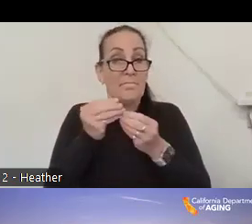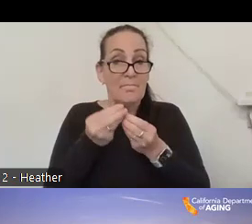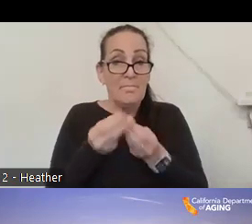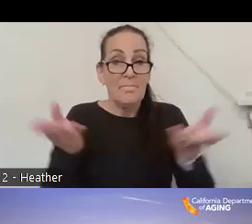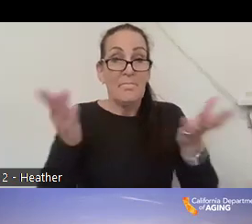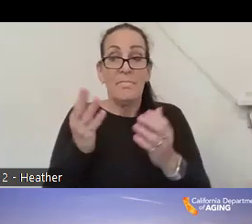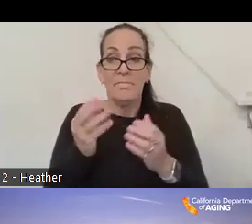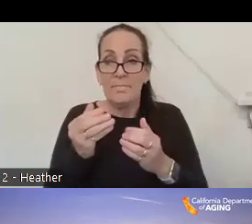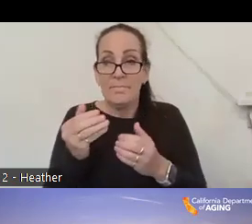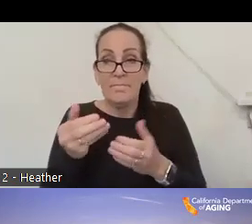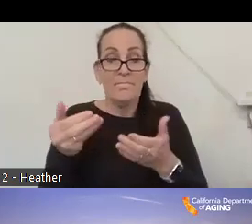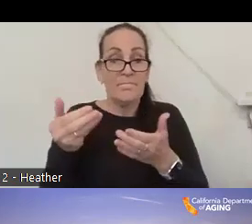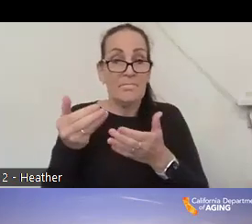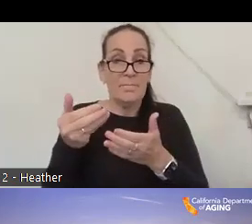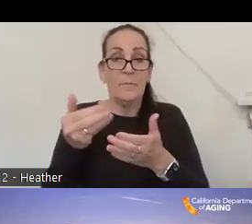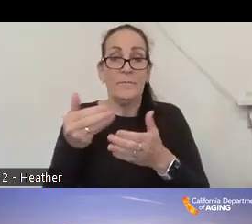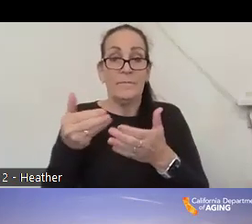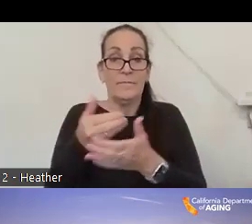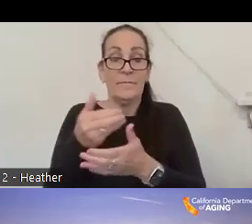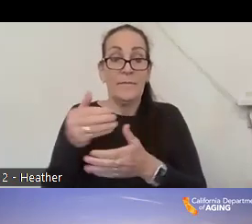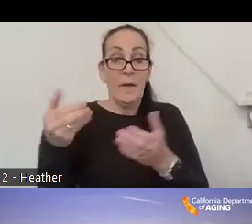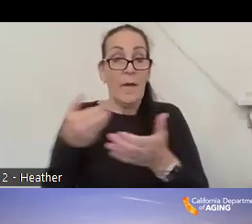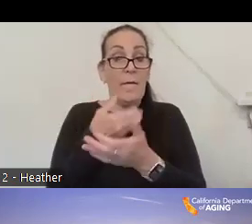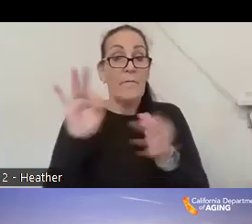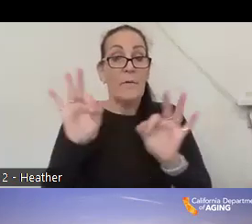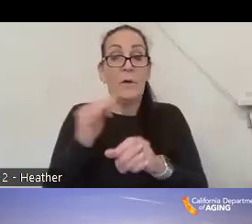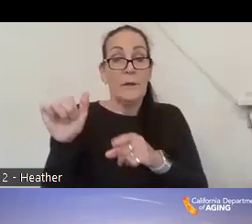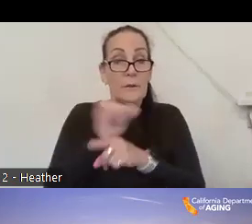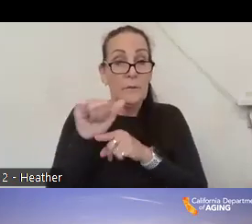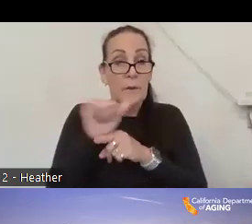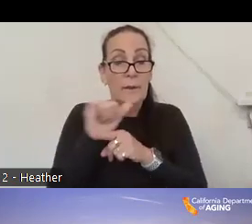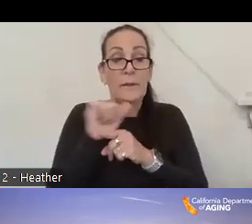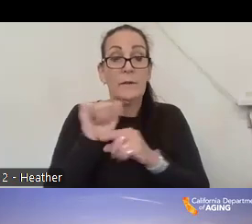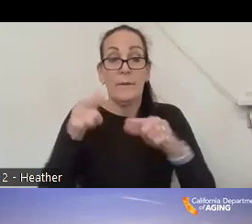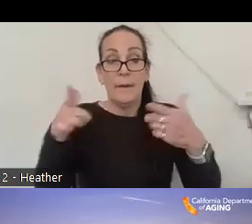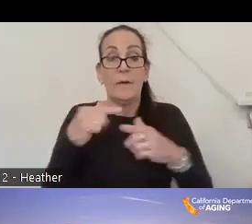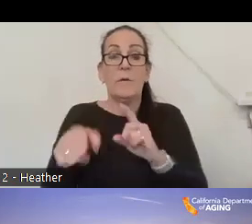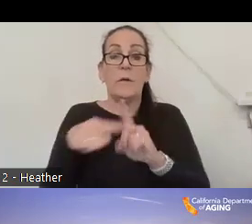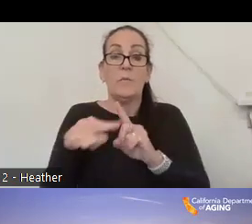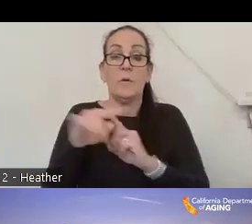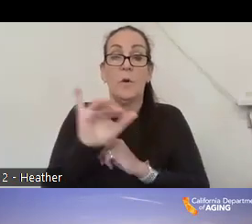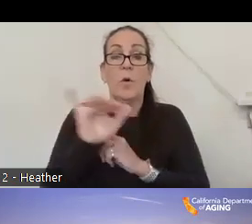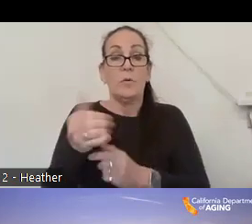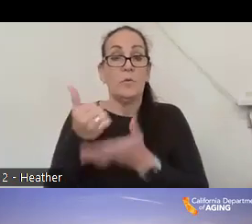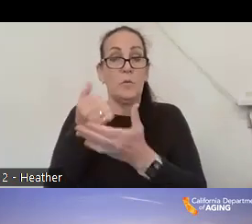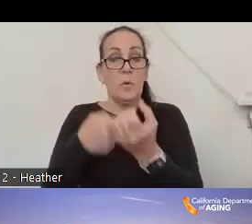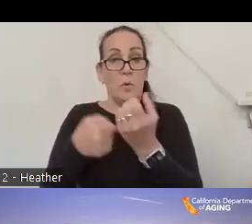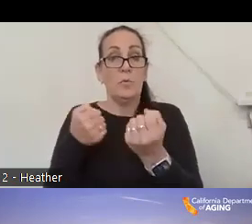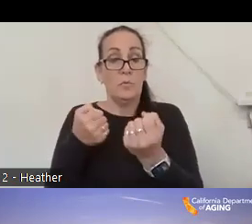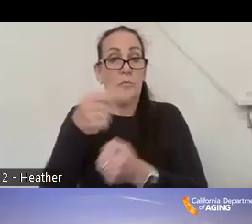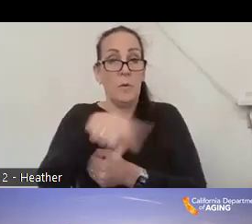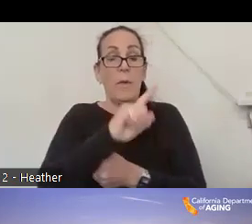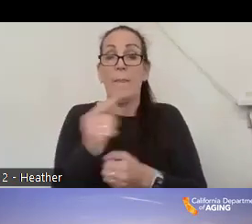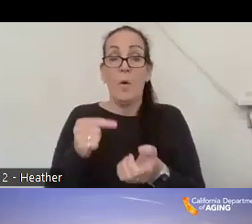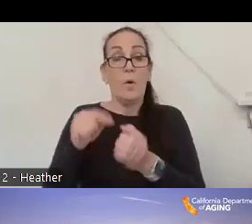for to cover for family caregivers as well as paid caregivers as well.